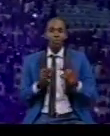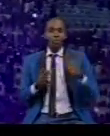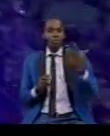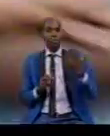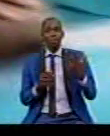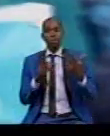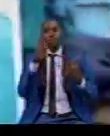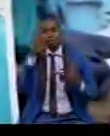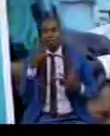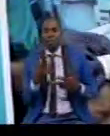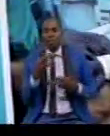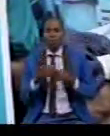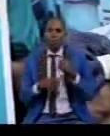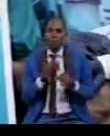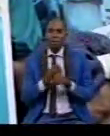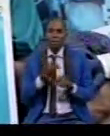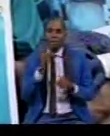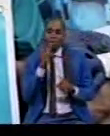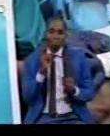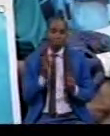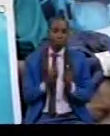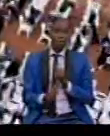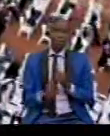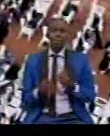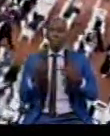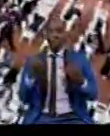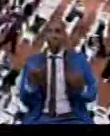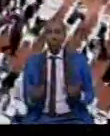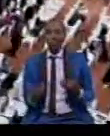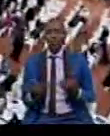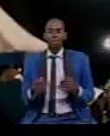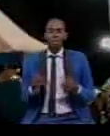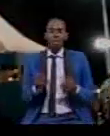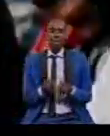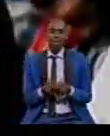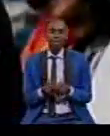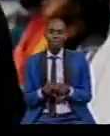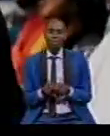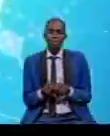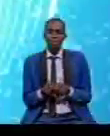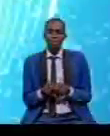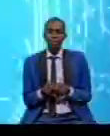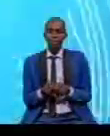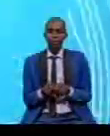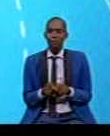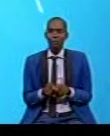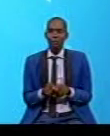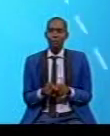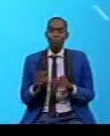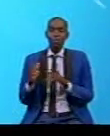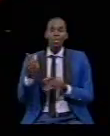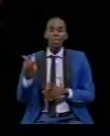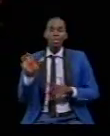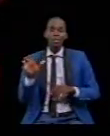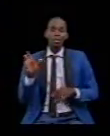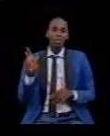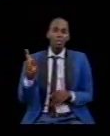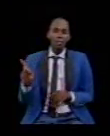concubines, I've subtracted 1, I've subtracted 2. Now I only go to